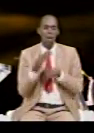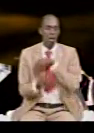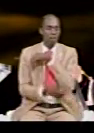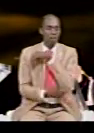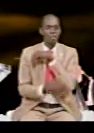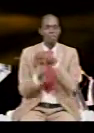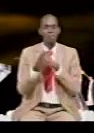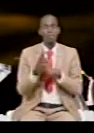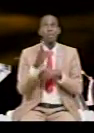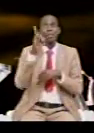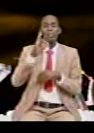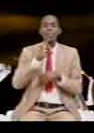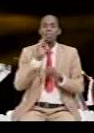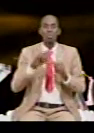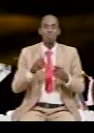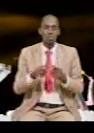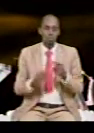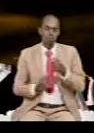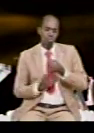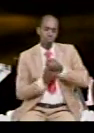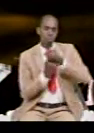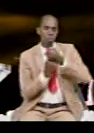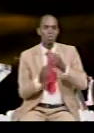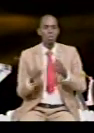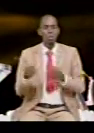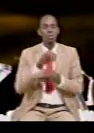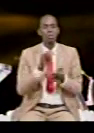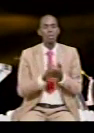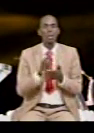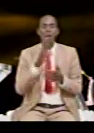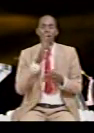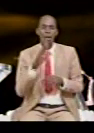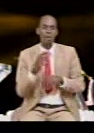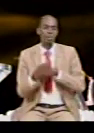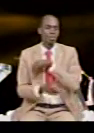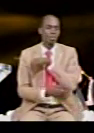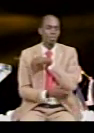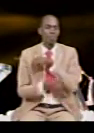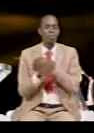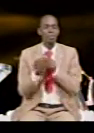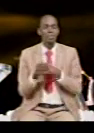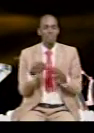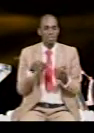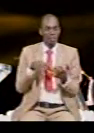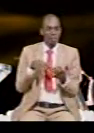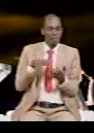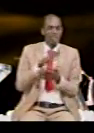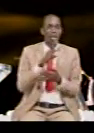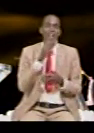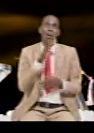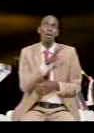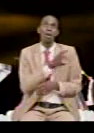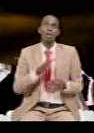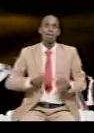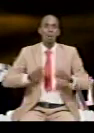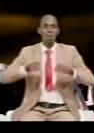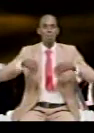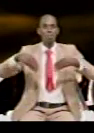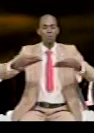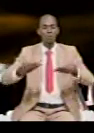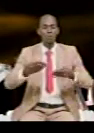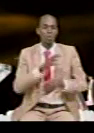is able to support them that are tempted. These are Christ's provisions, God's provisions